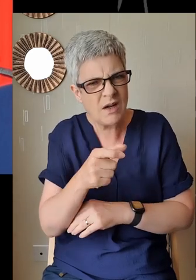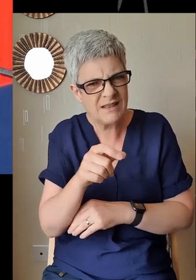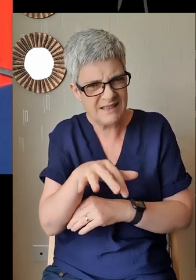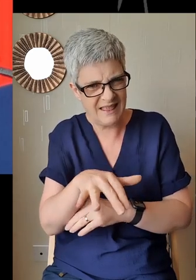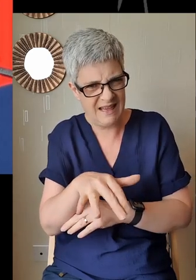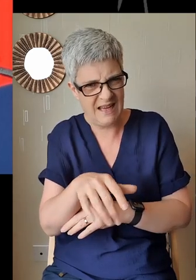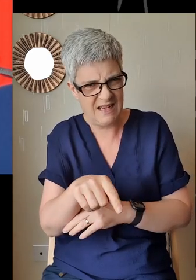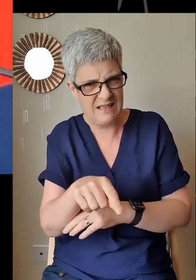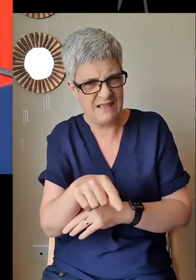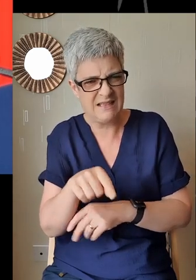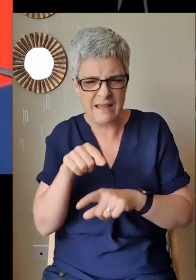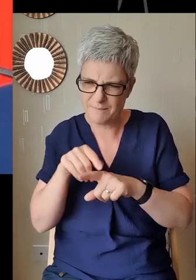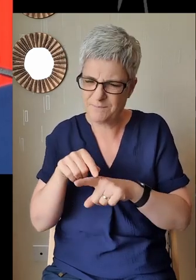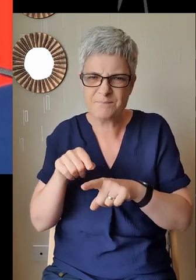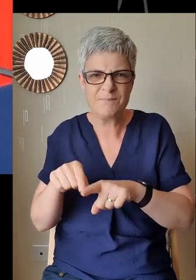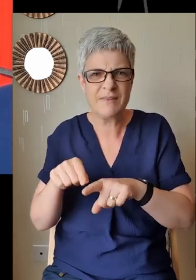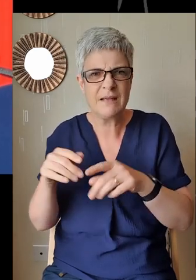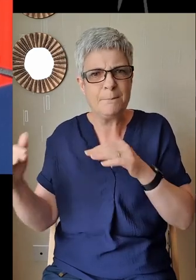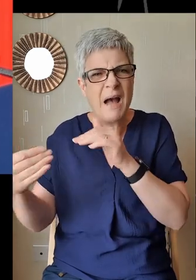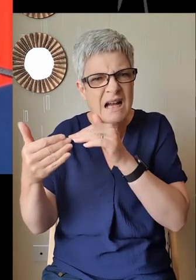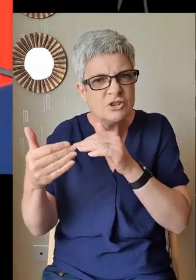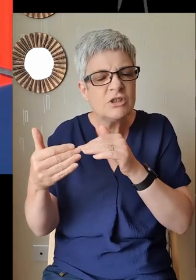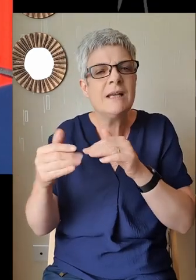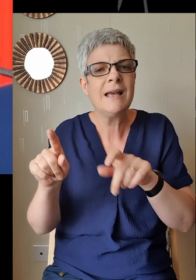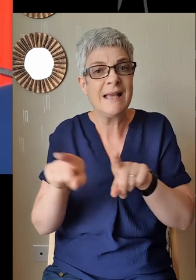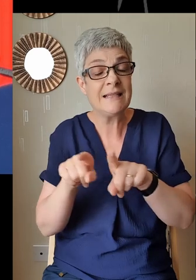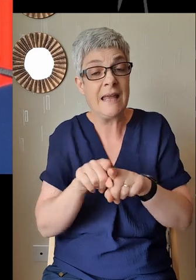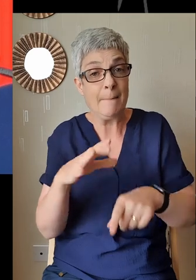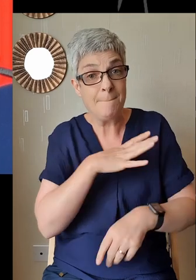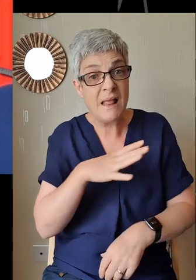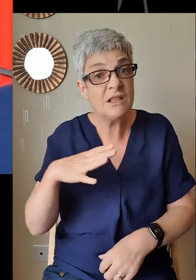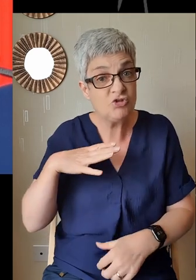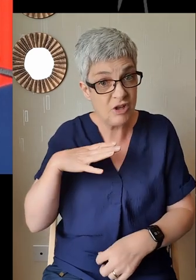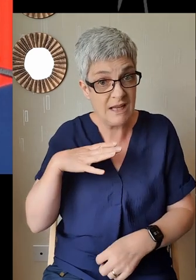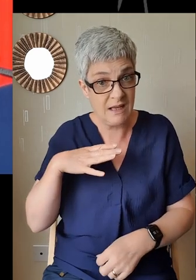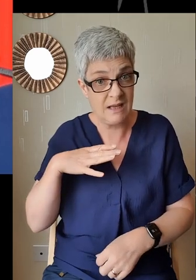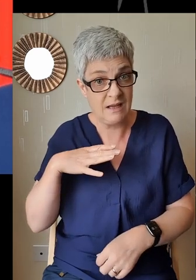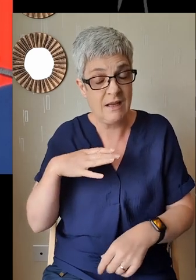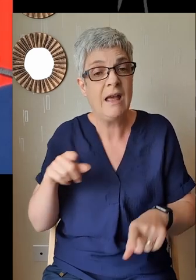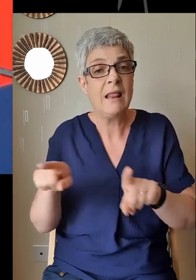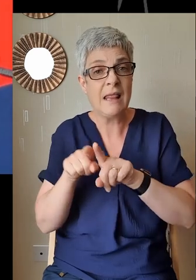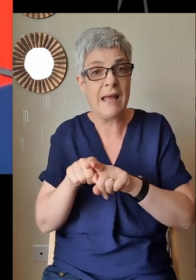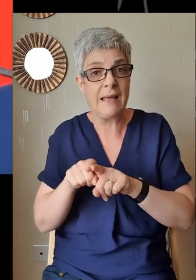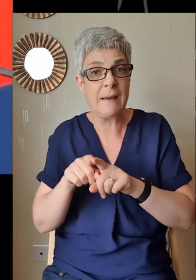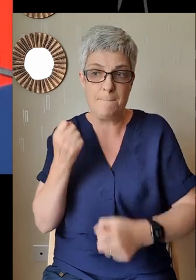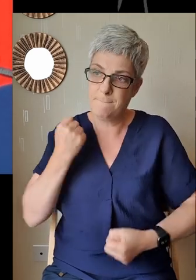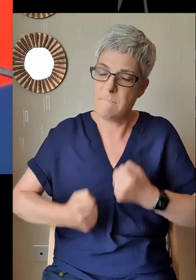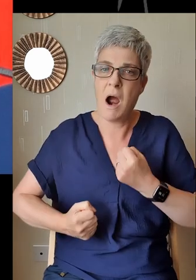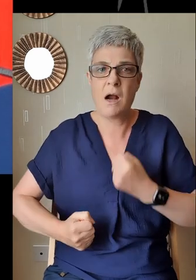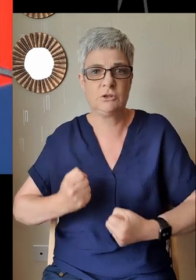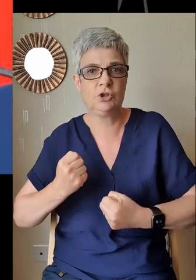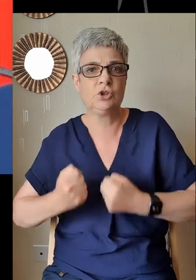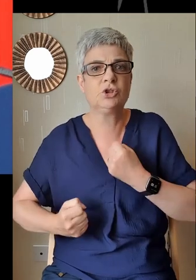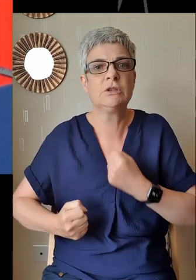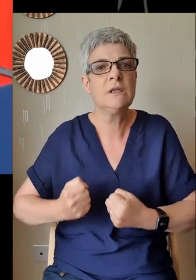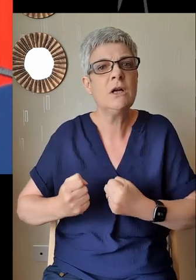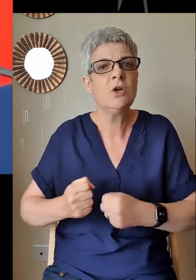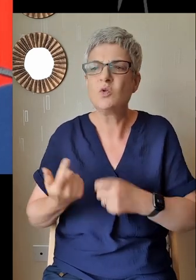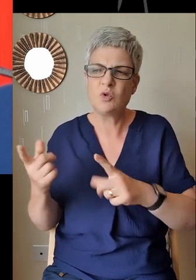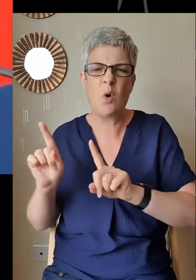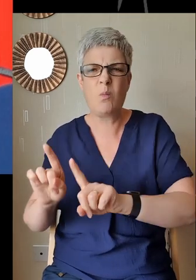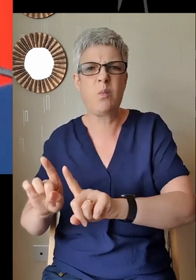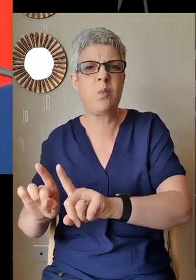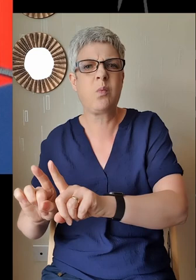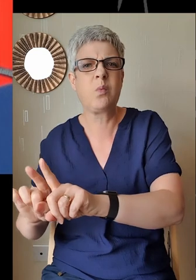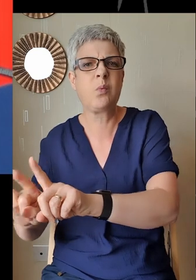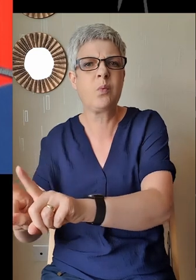in step is a bit of a military word, a bit like our word marching. So it's more than just simply going along with or